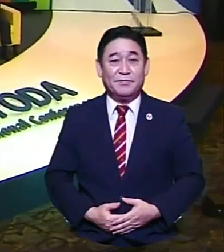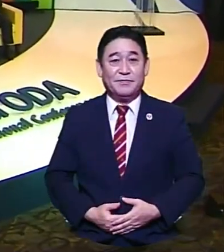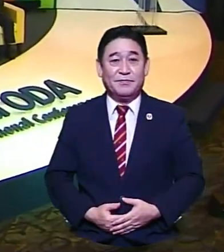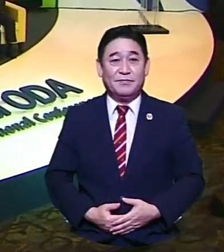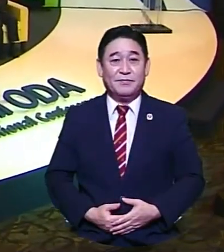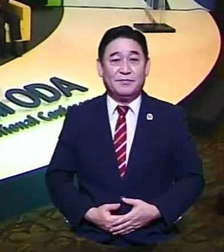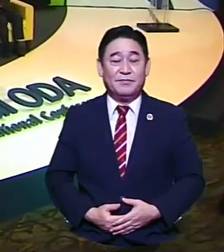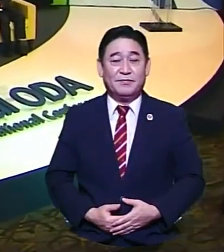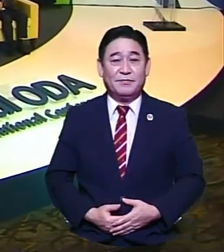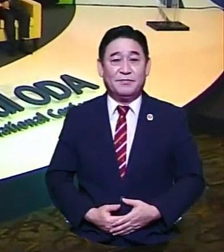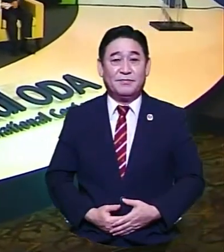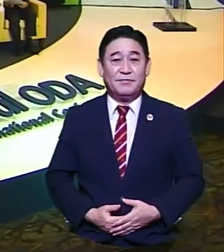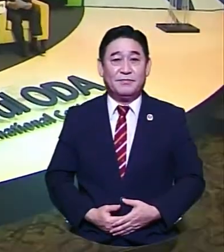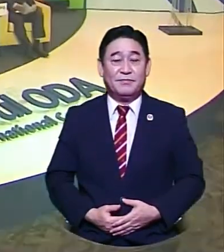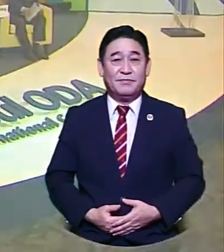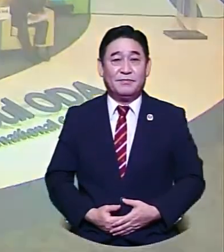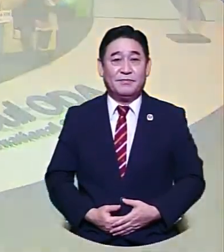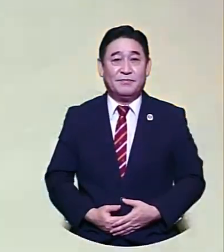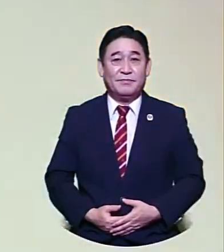Thank you.